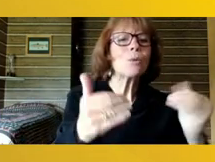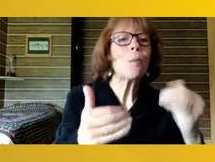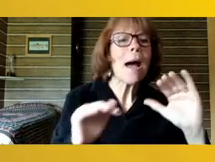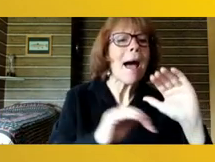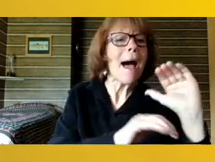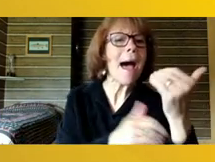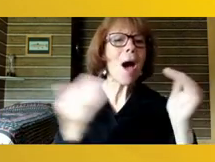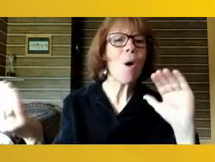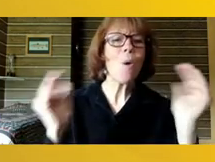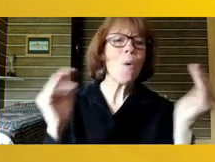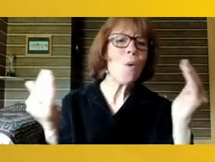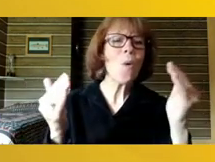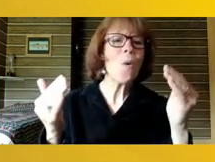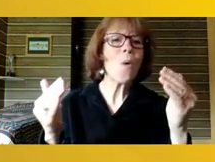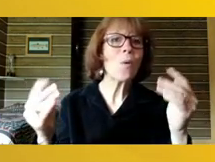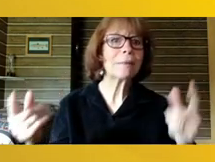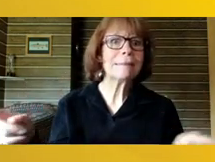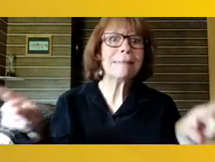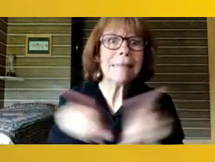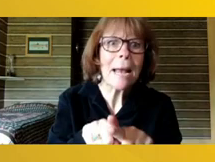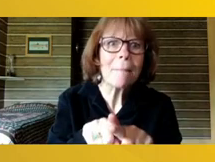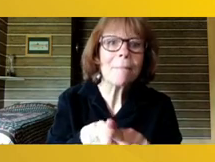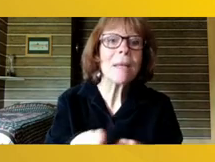about a scientist that you met.